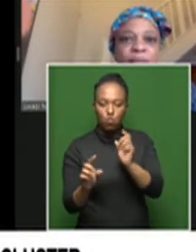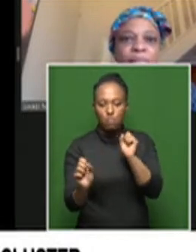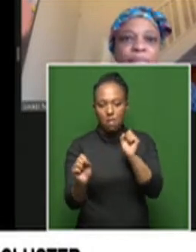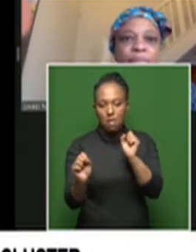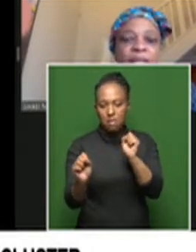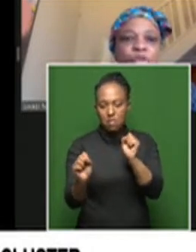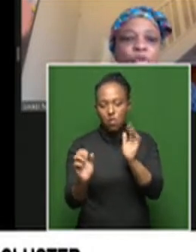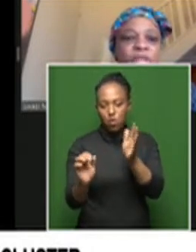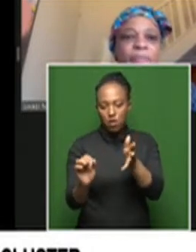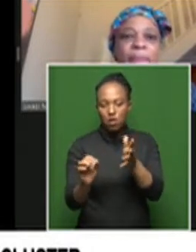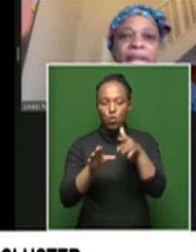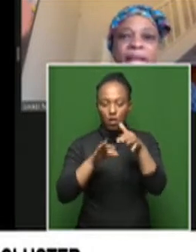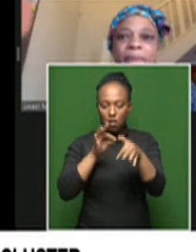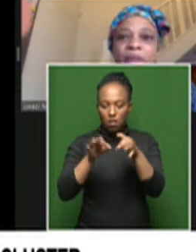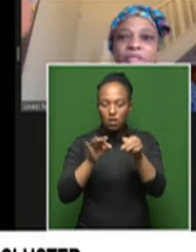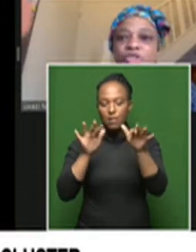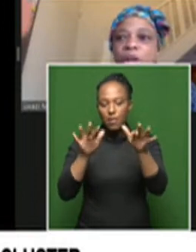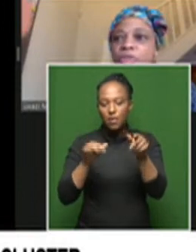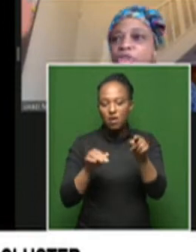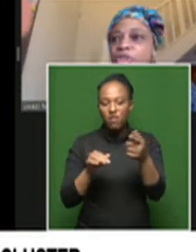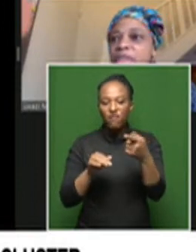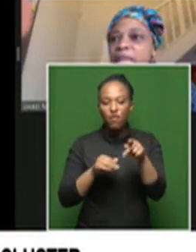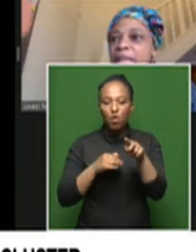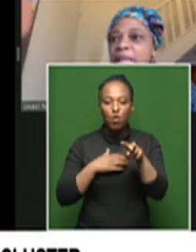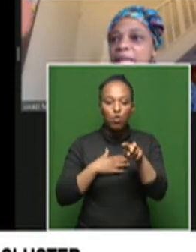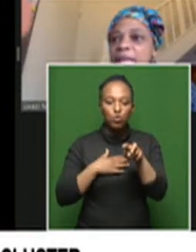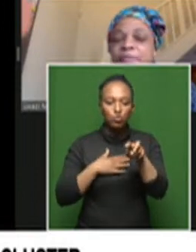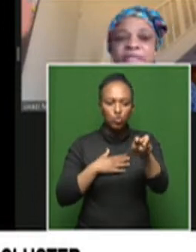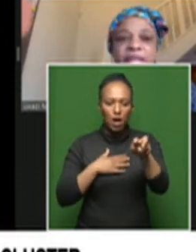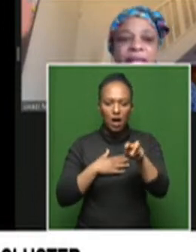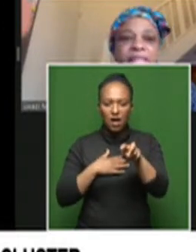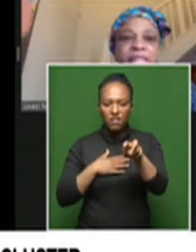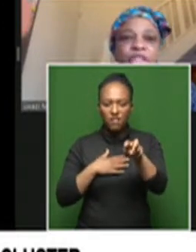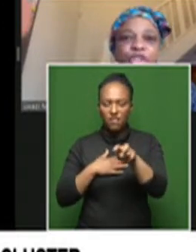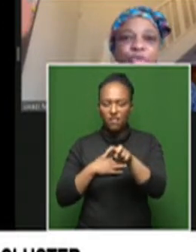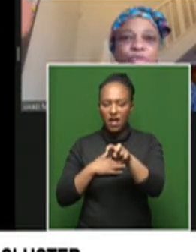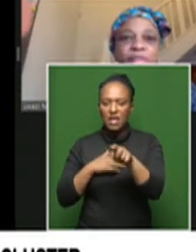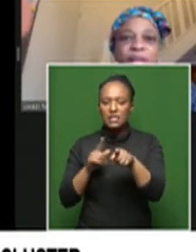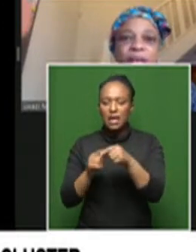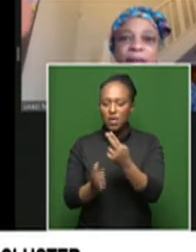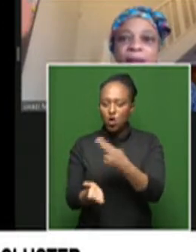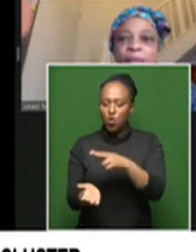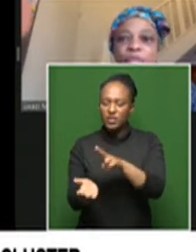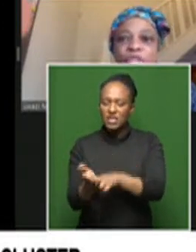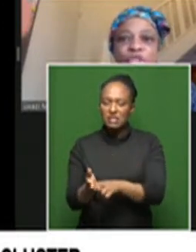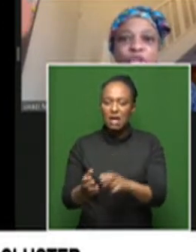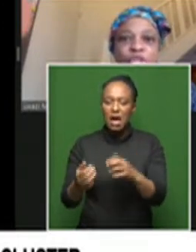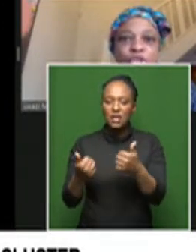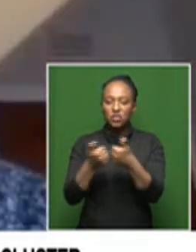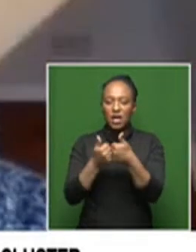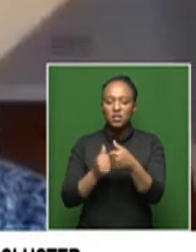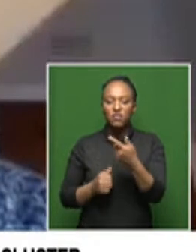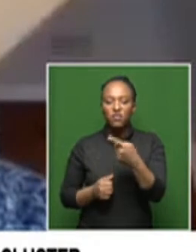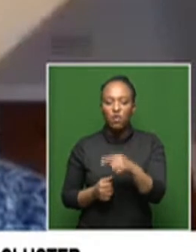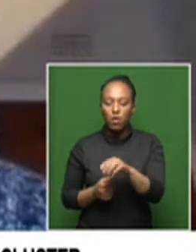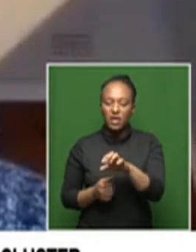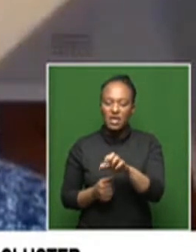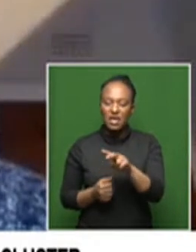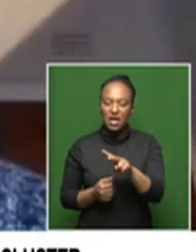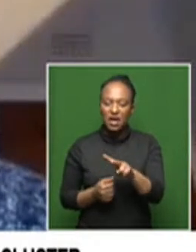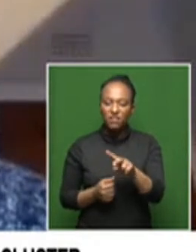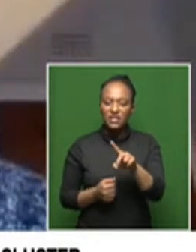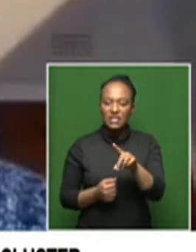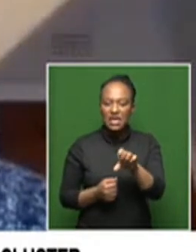just talk to the public about troubleshooting EVDS issues. We're just going to...